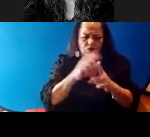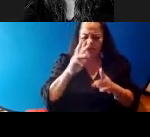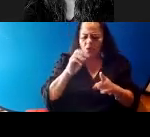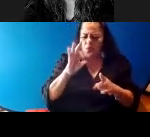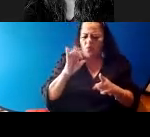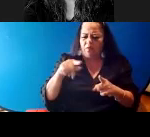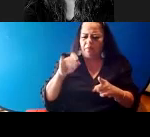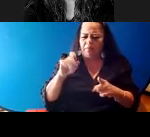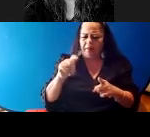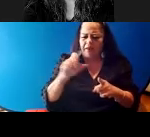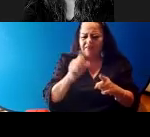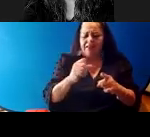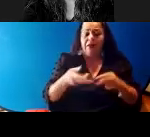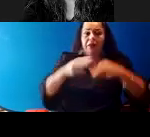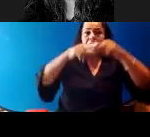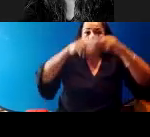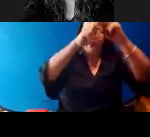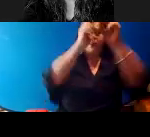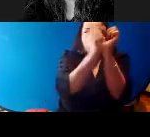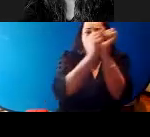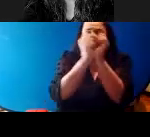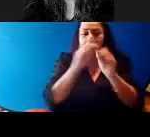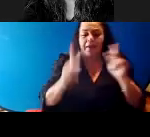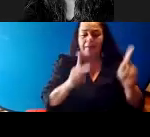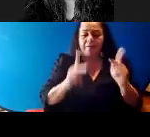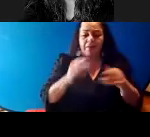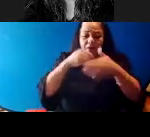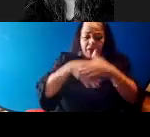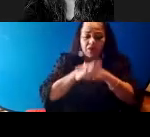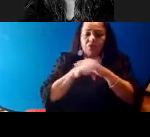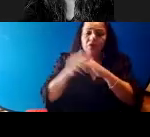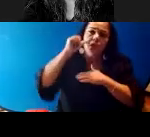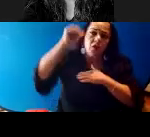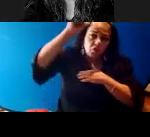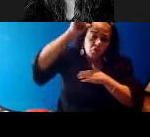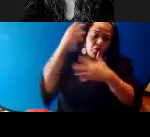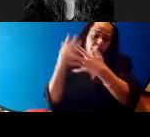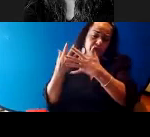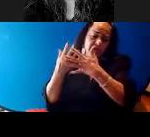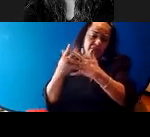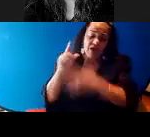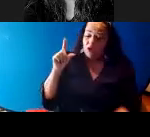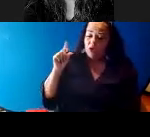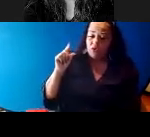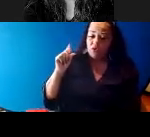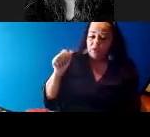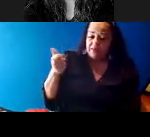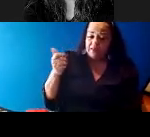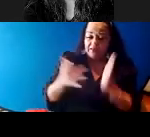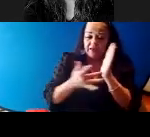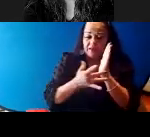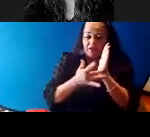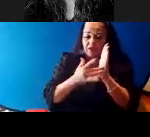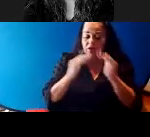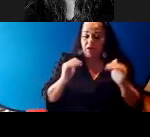to increases in arrests, sentencing, and children entering adult prisons. In the 2010s, technological advances